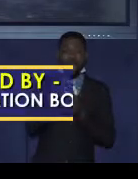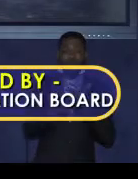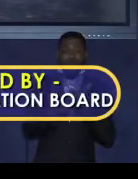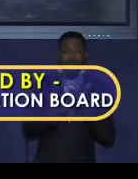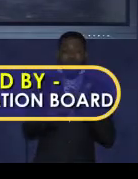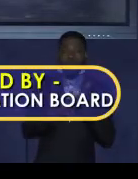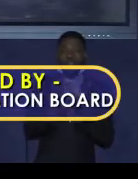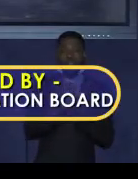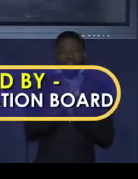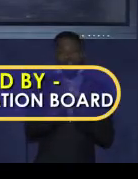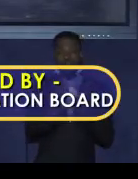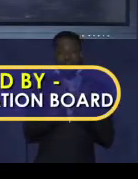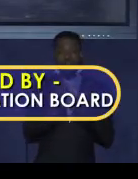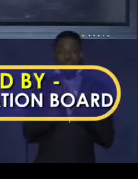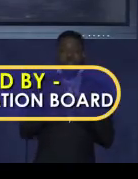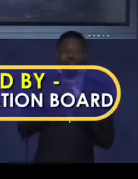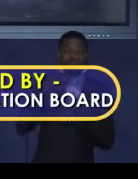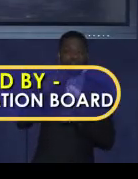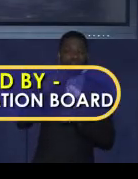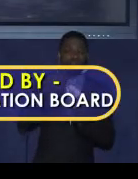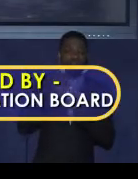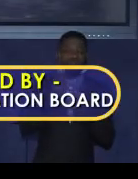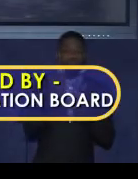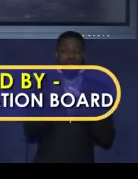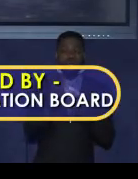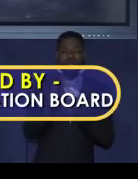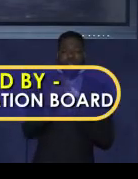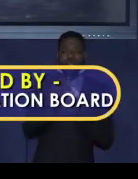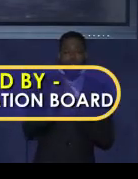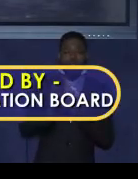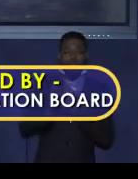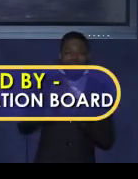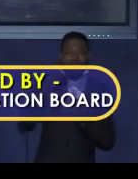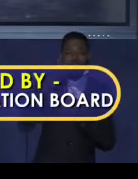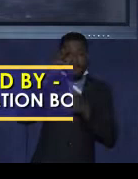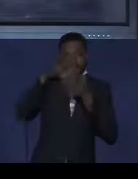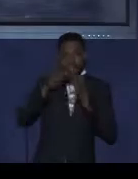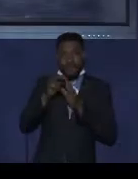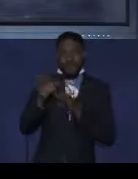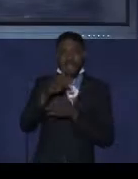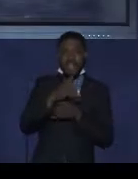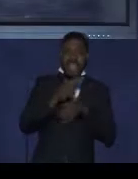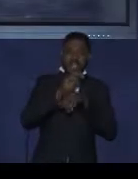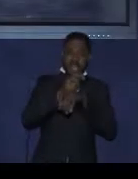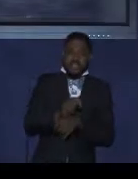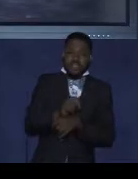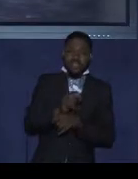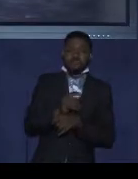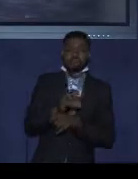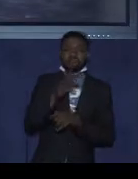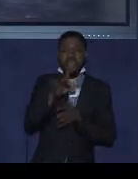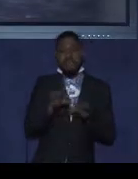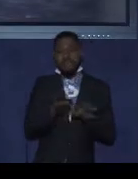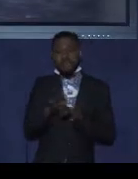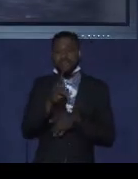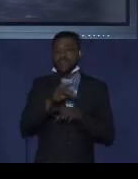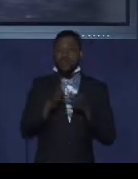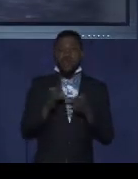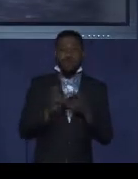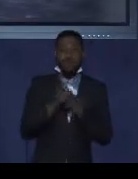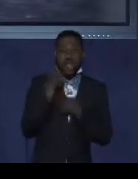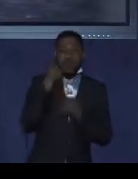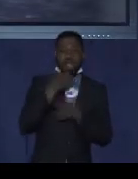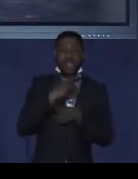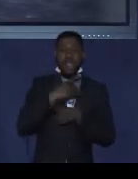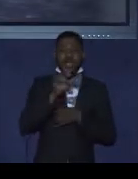what certain group or ethnic group, their own views, their customs, their traditions, you don't want to understand. And